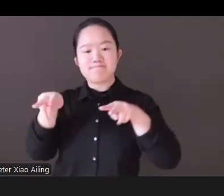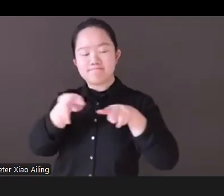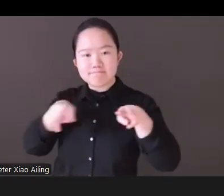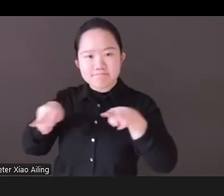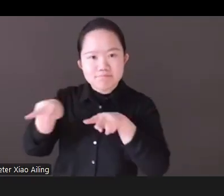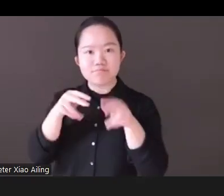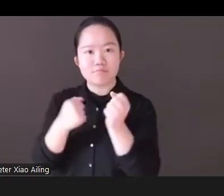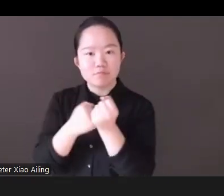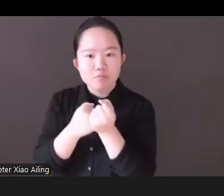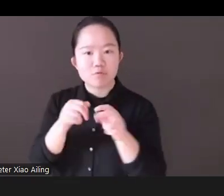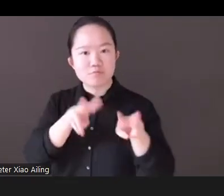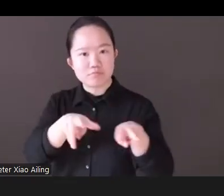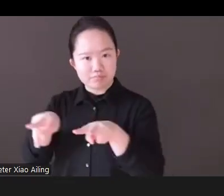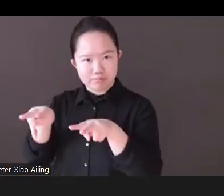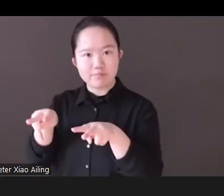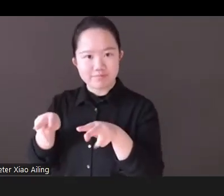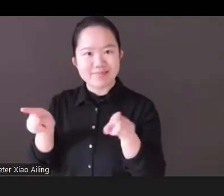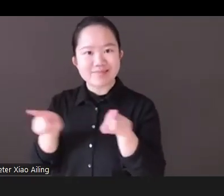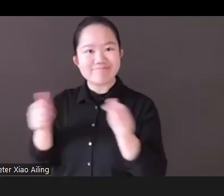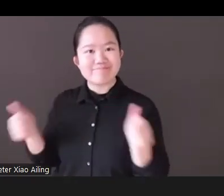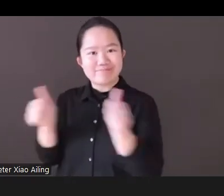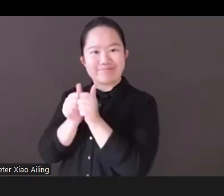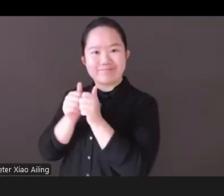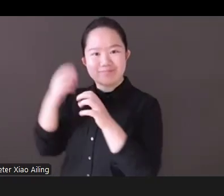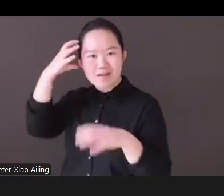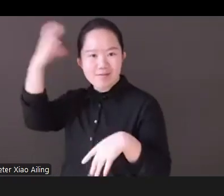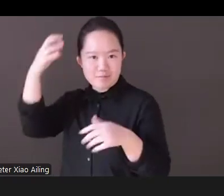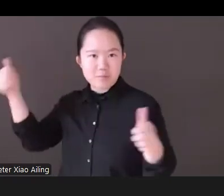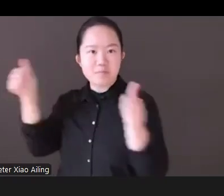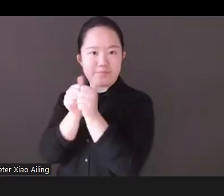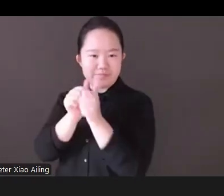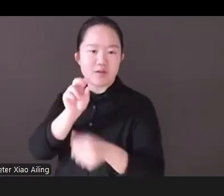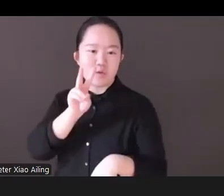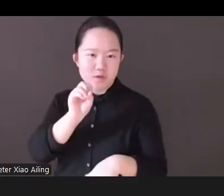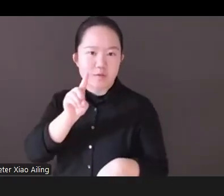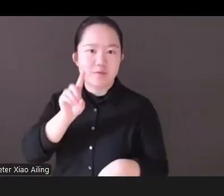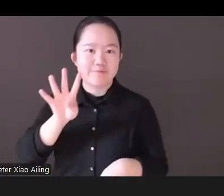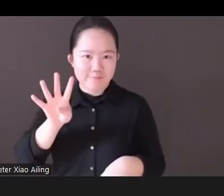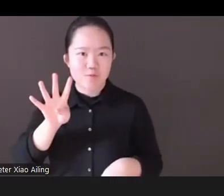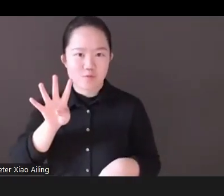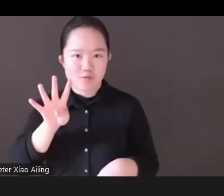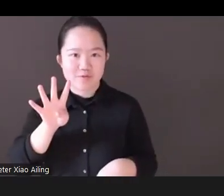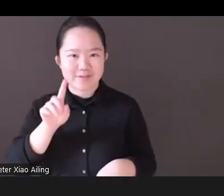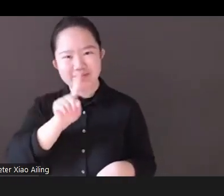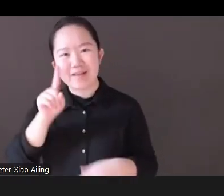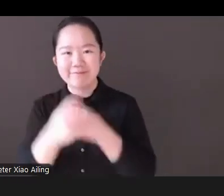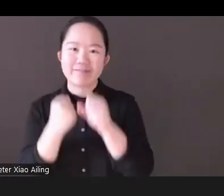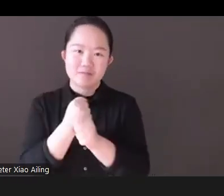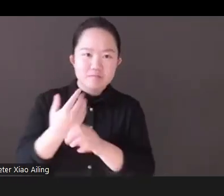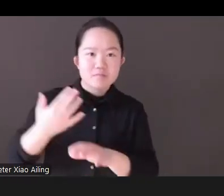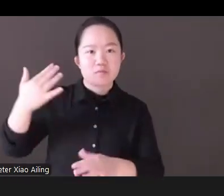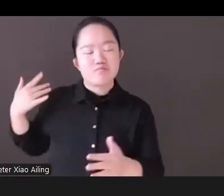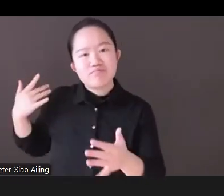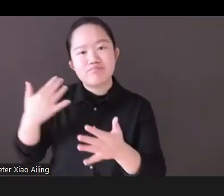in-house expertise, using mostly manual testing, but where possible, we also use automated or